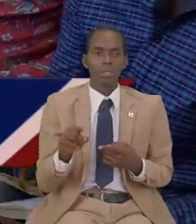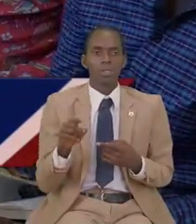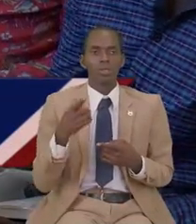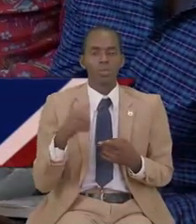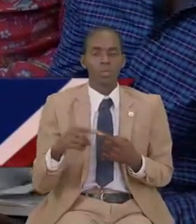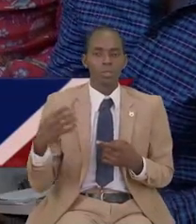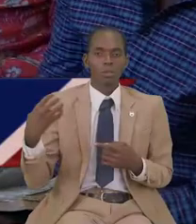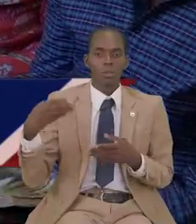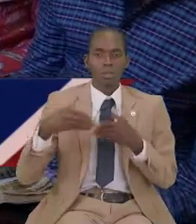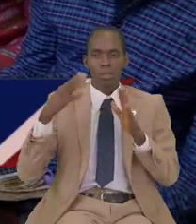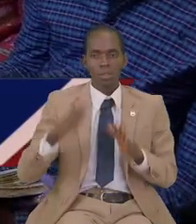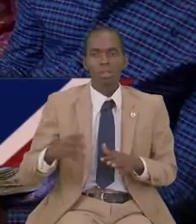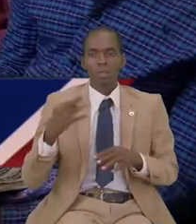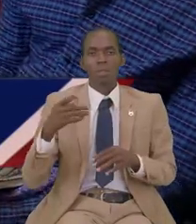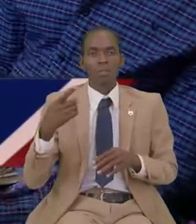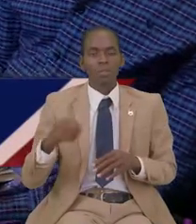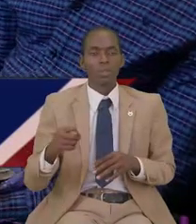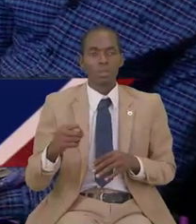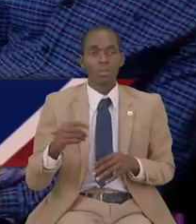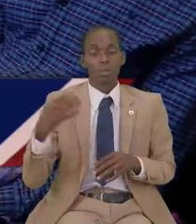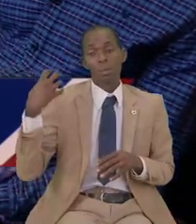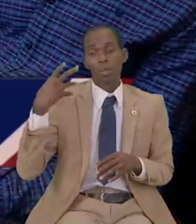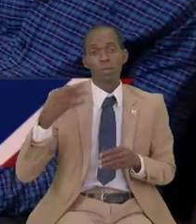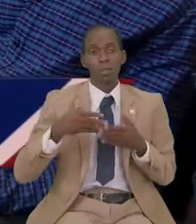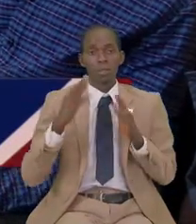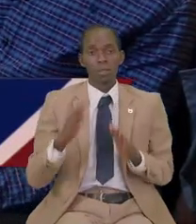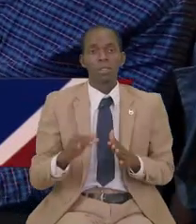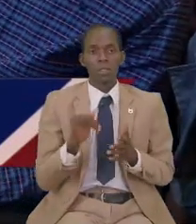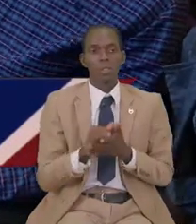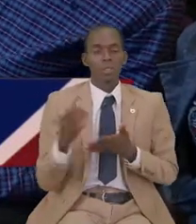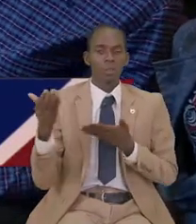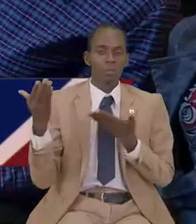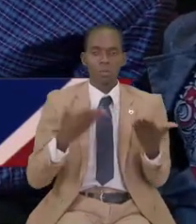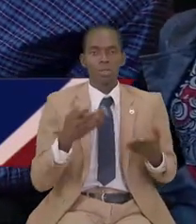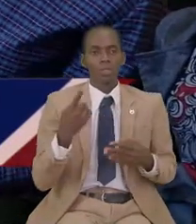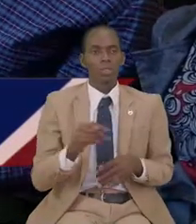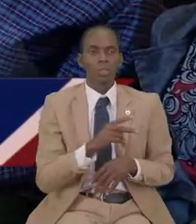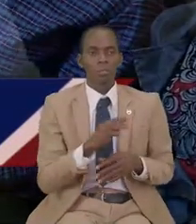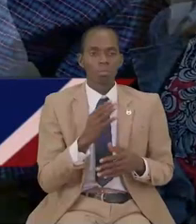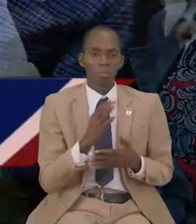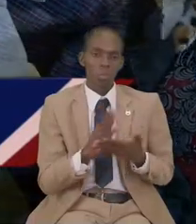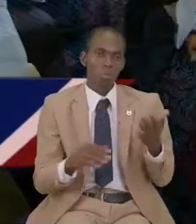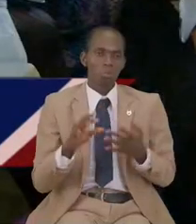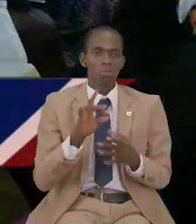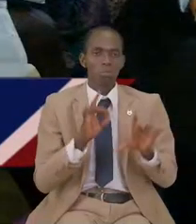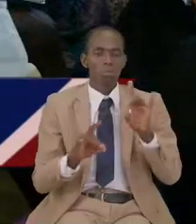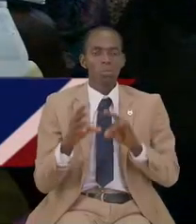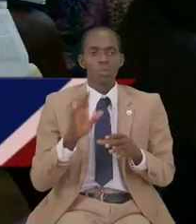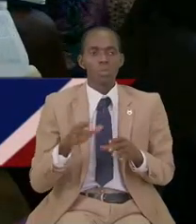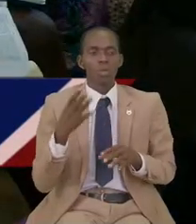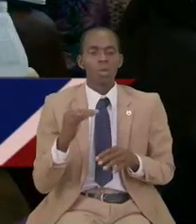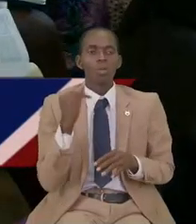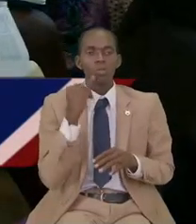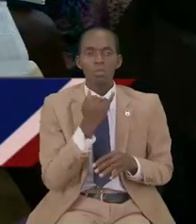should bring certain of the children of Israel and of the king's seed and of the princes. Look at verse